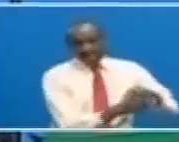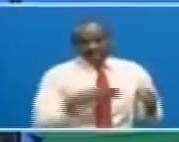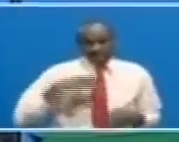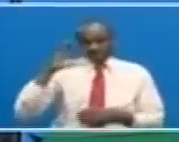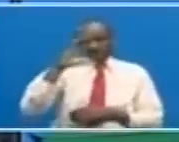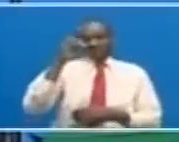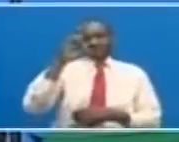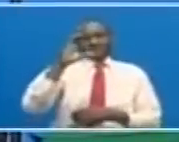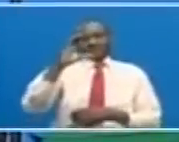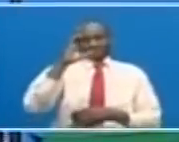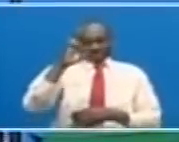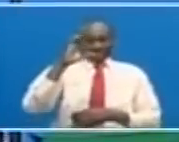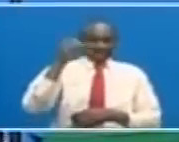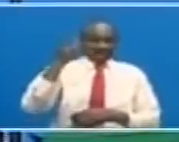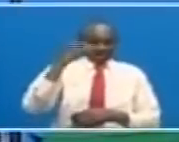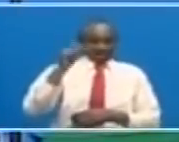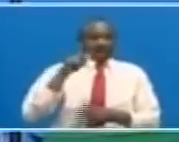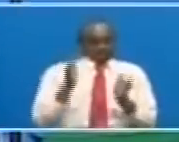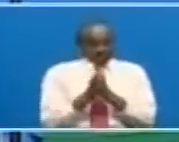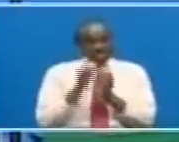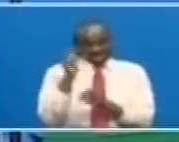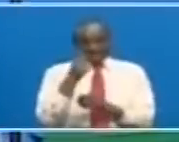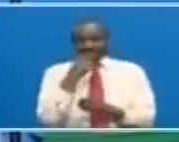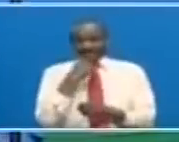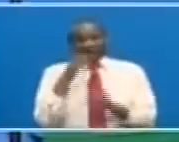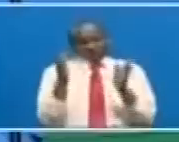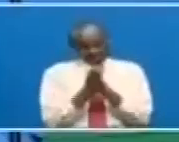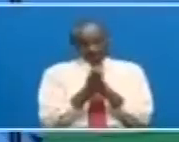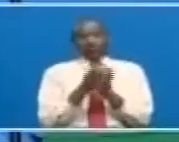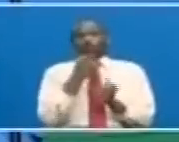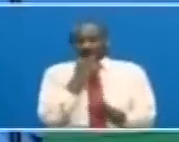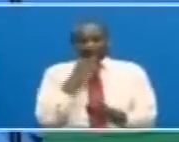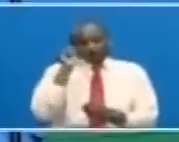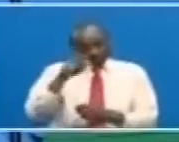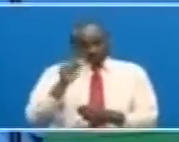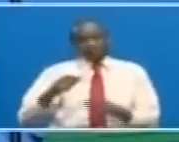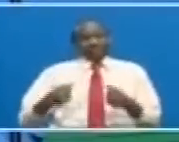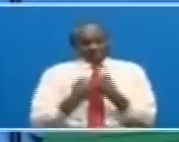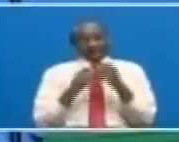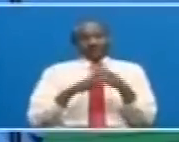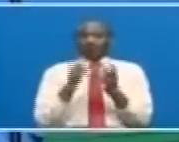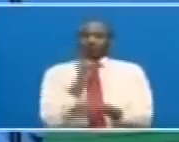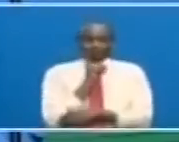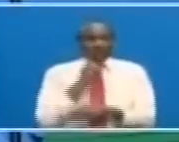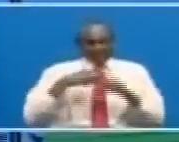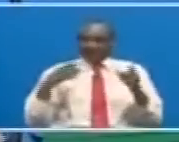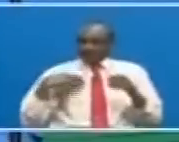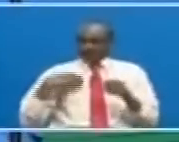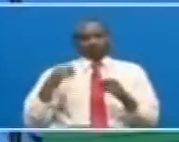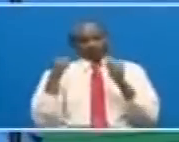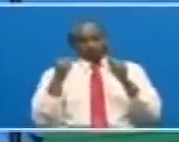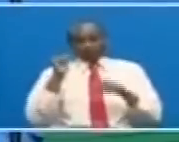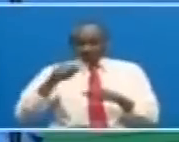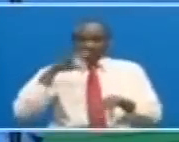CAFA Club Championships opening match between Yanga and the Kenya Champions Gor Mahia will highlight football matches regionally tomorrow. But the football fans will also get